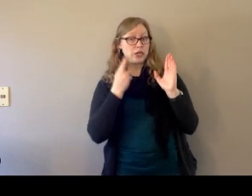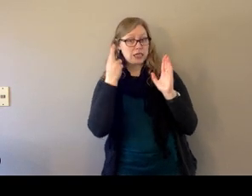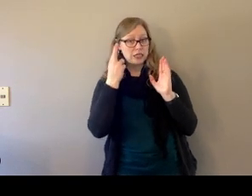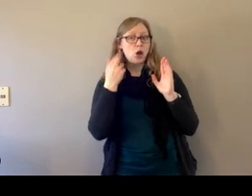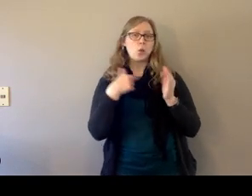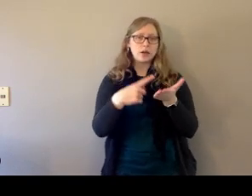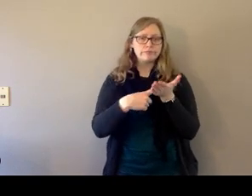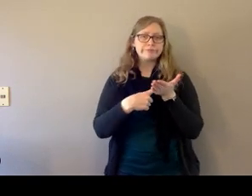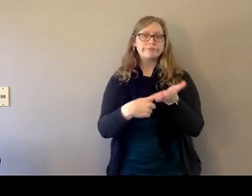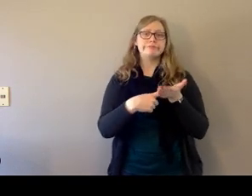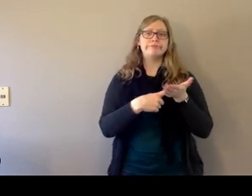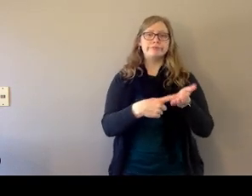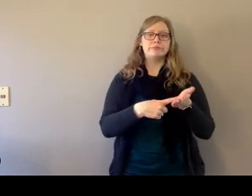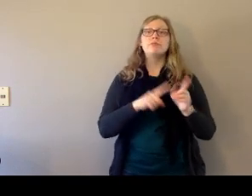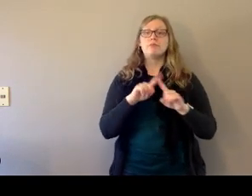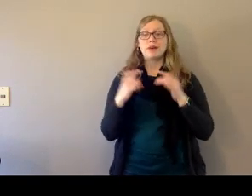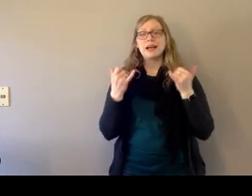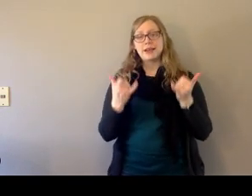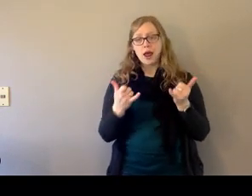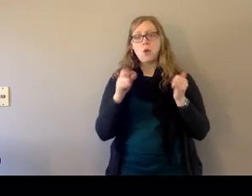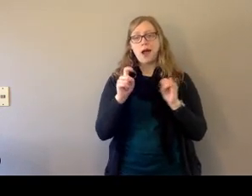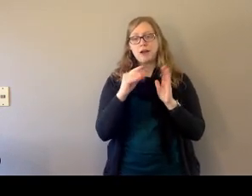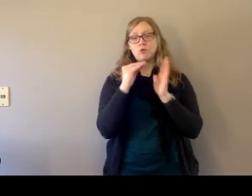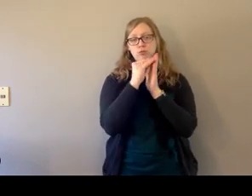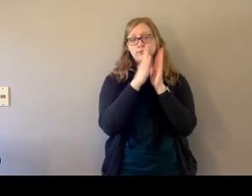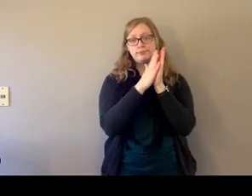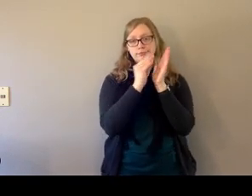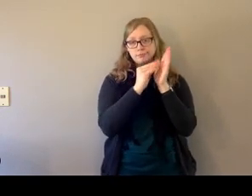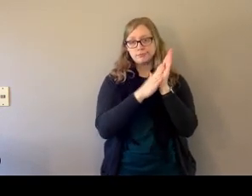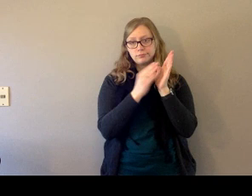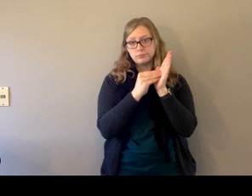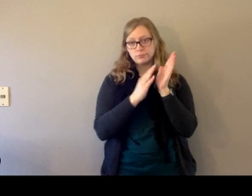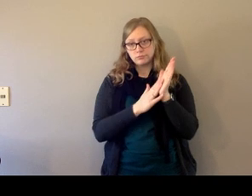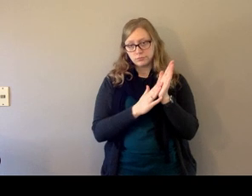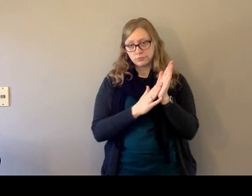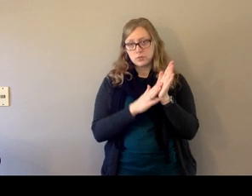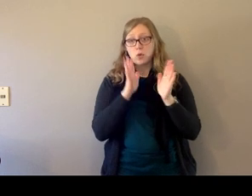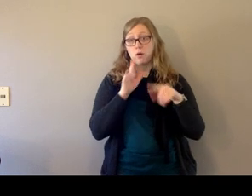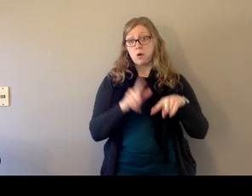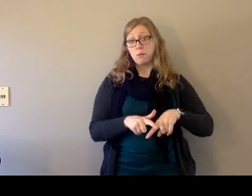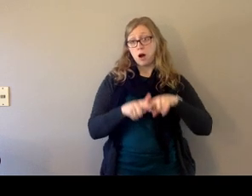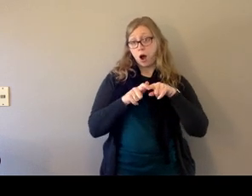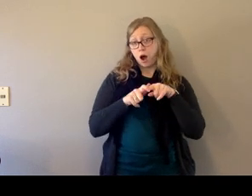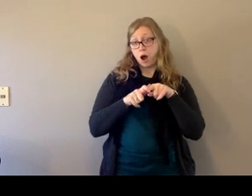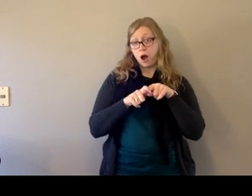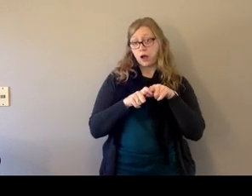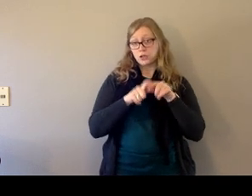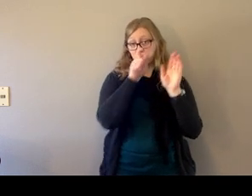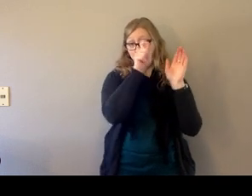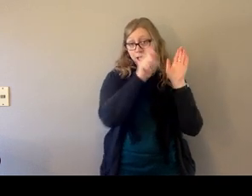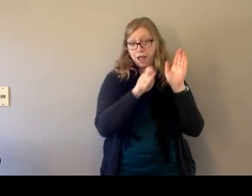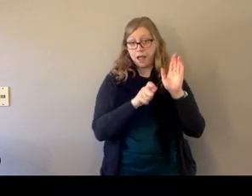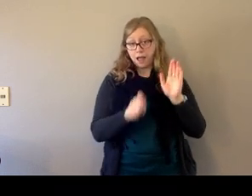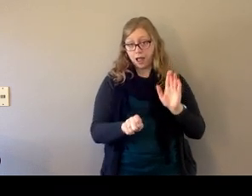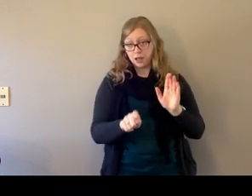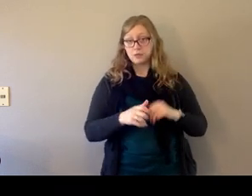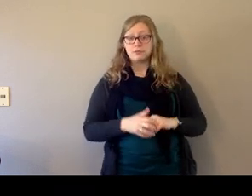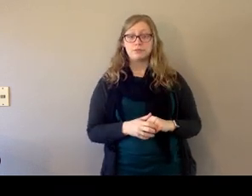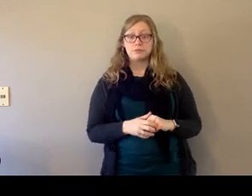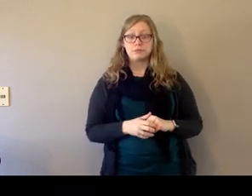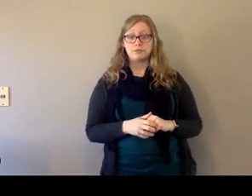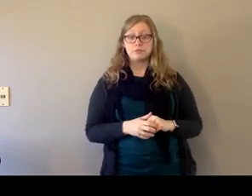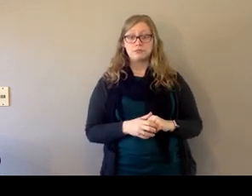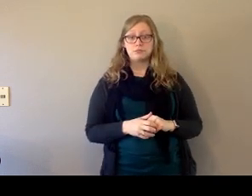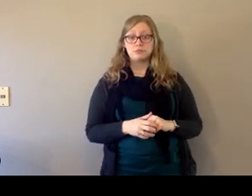talked them through, but we should be able to list them out. So I'm going to list all our reasons. So we